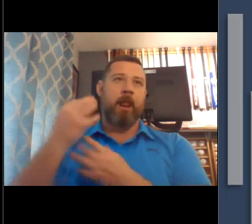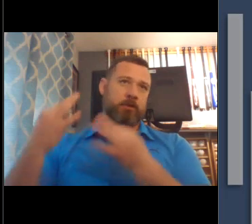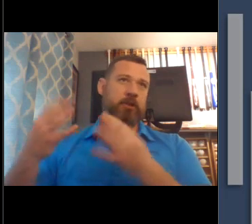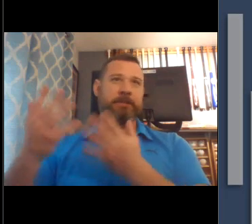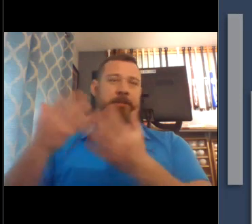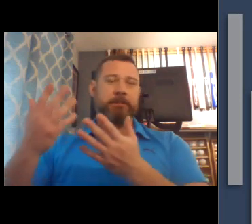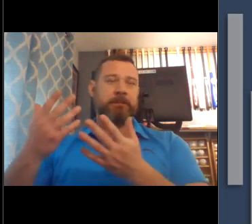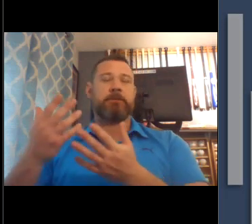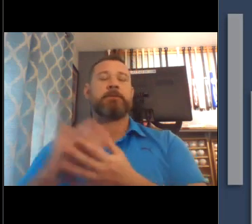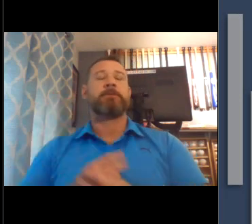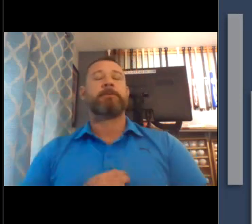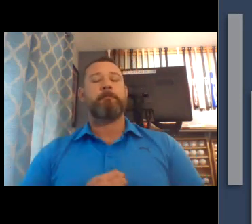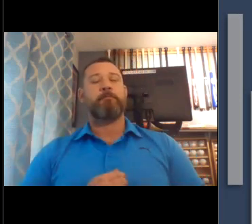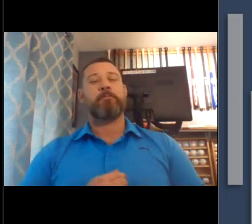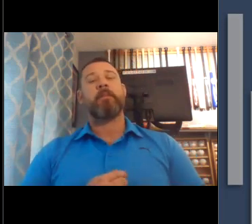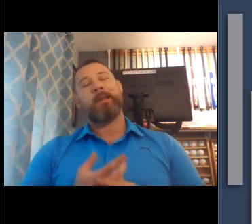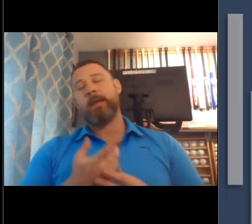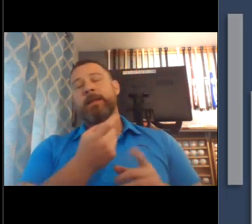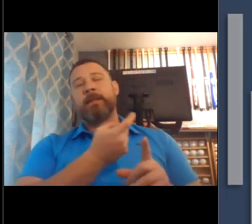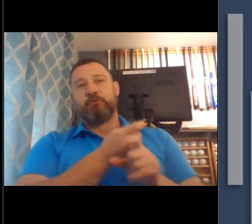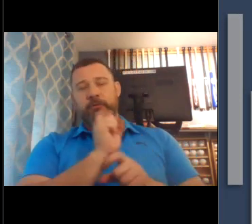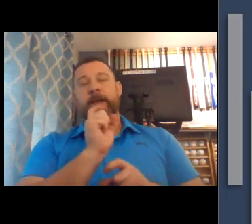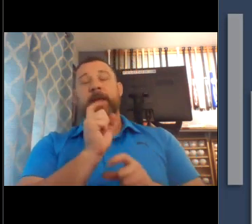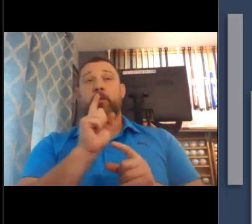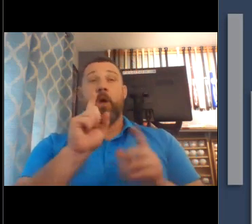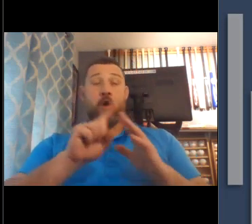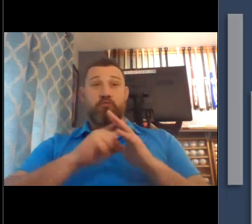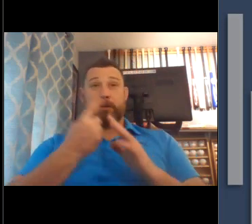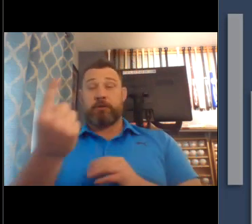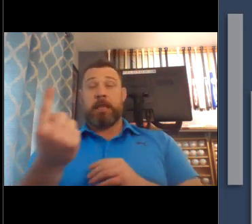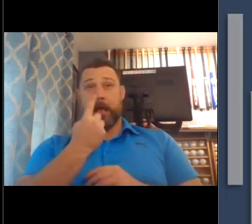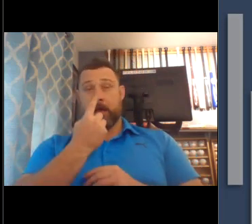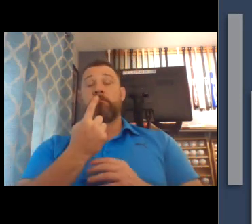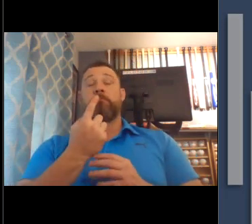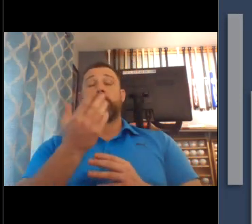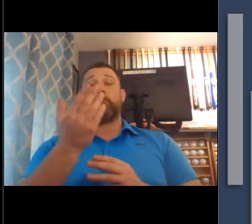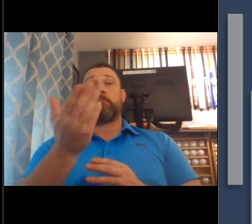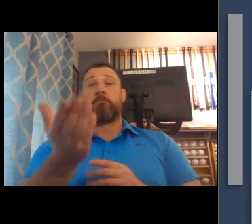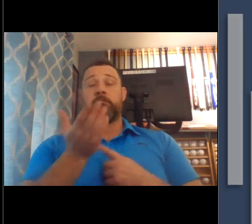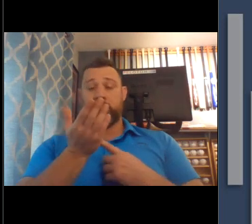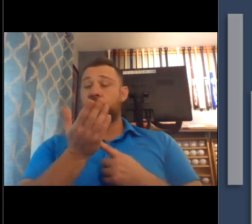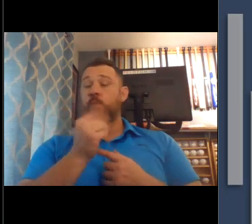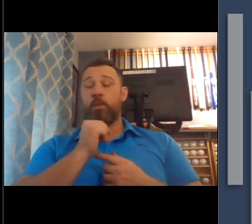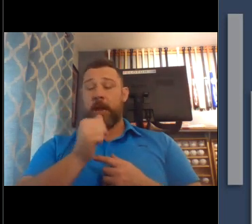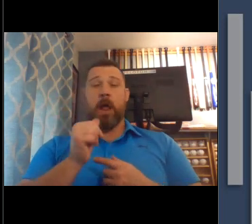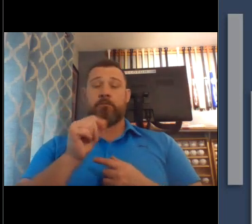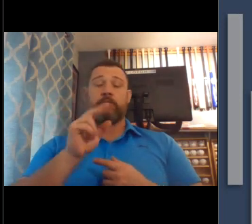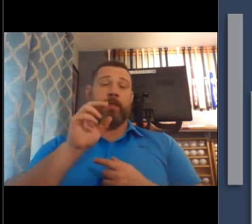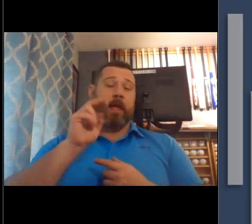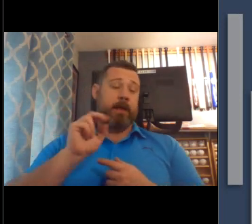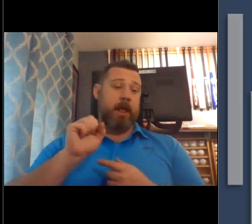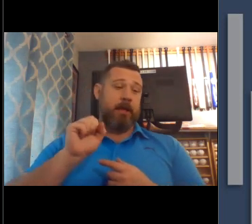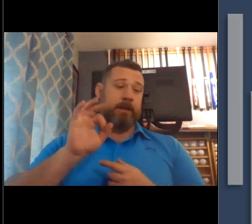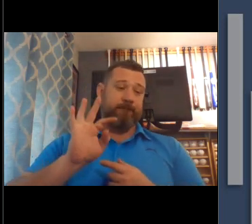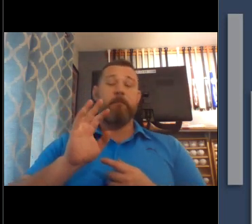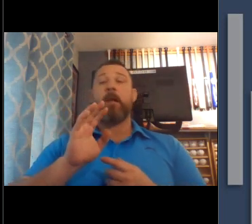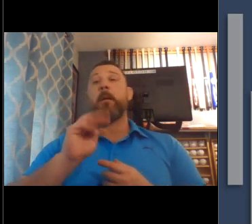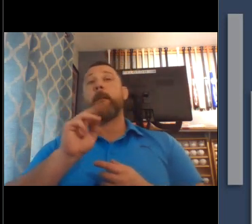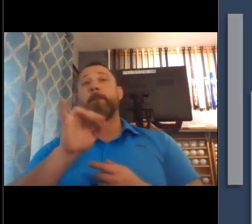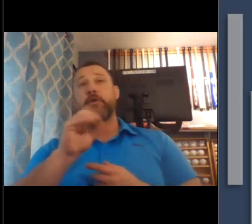because what originally came to us was not just that we're using the BNSF corridor, but so does Metrolink and so